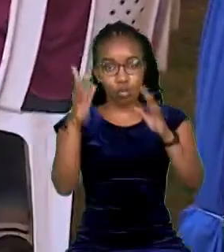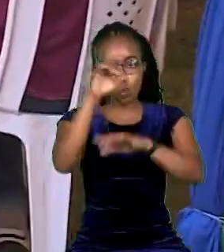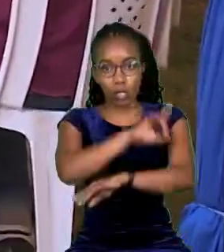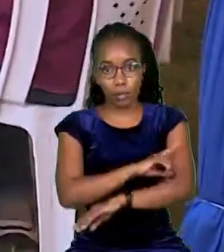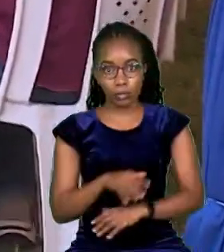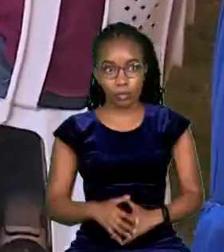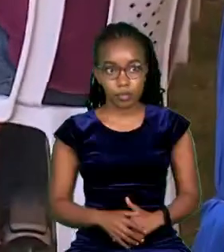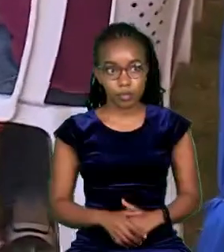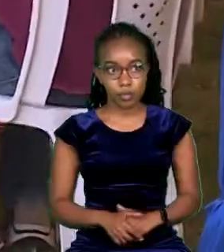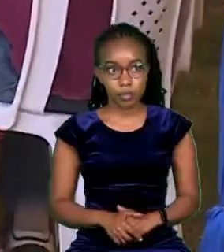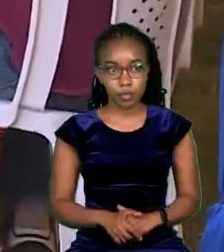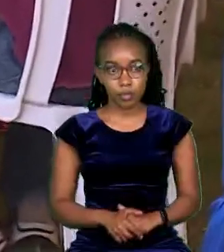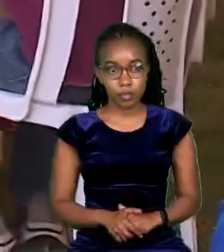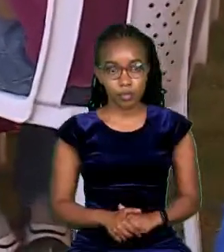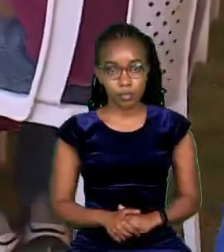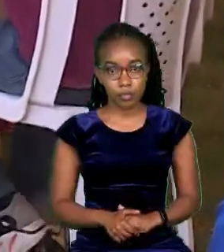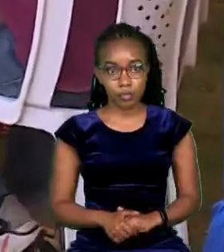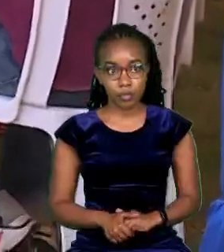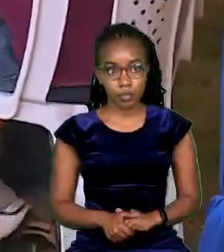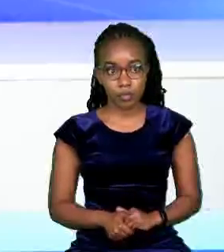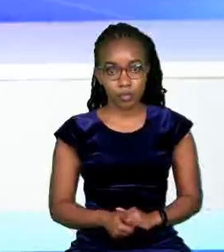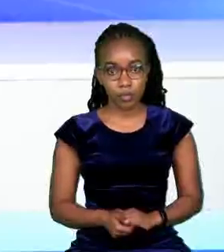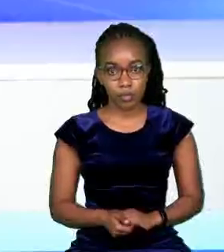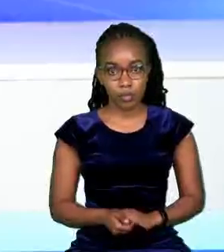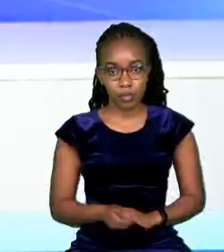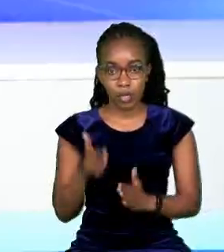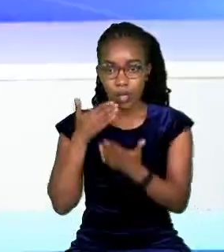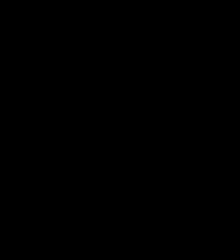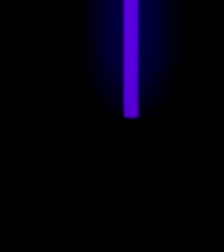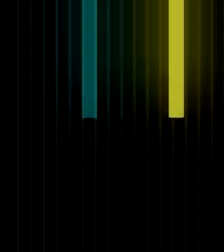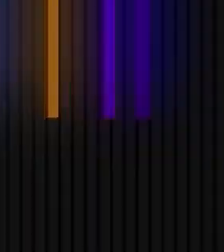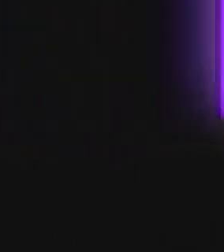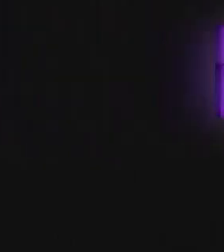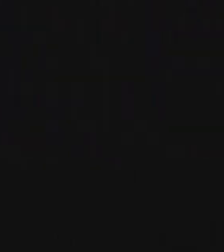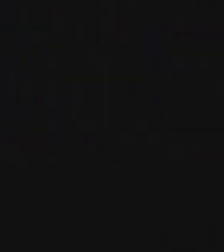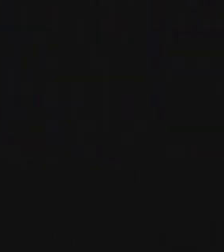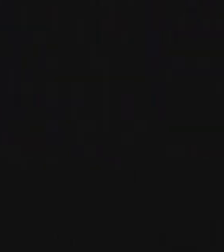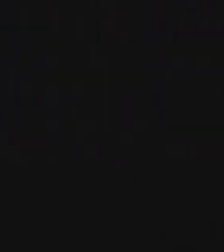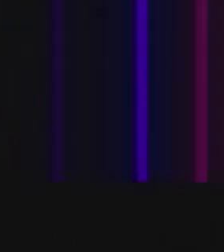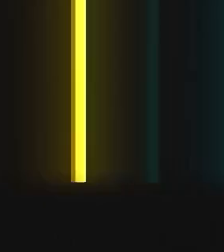Switch TV, my name is Harriet Chimea. Thank you, Harriet Chimea.